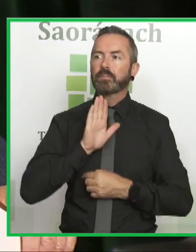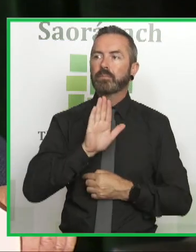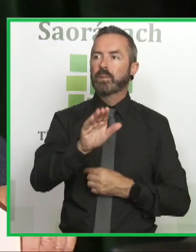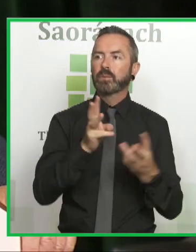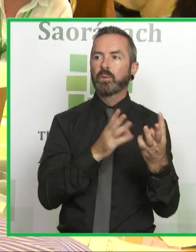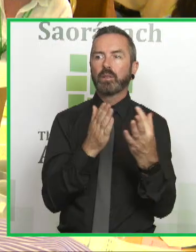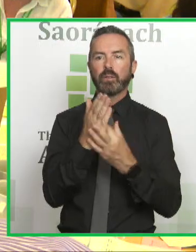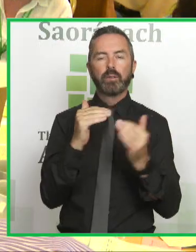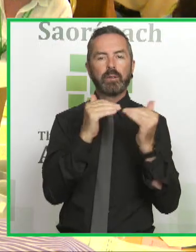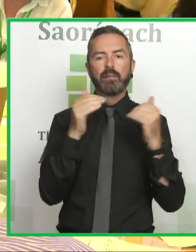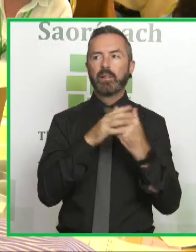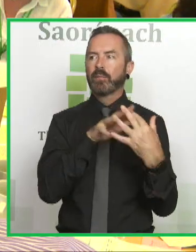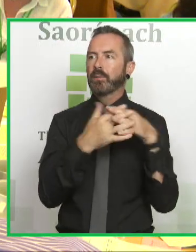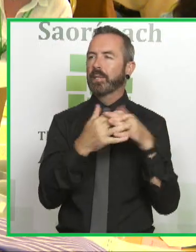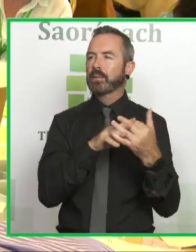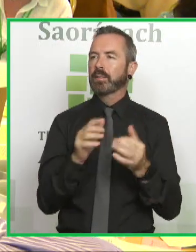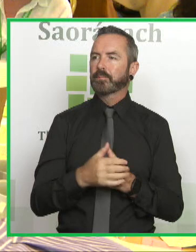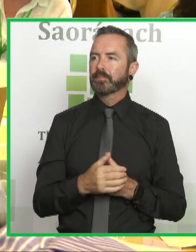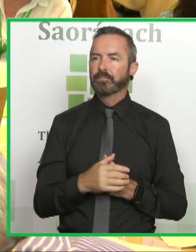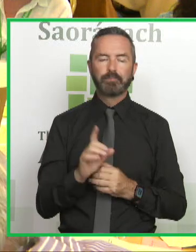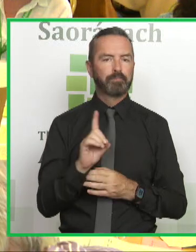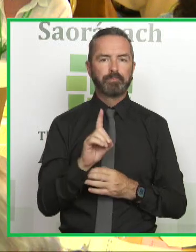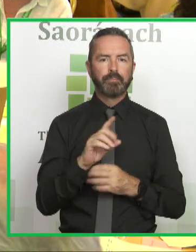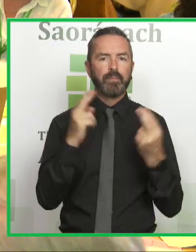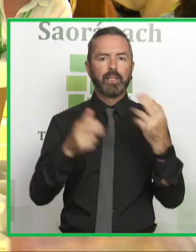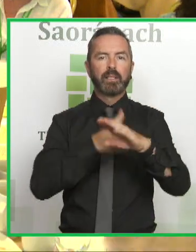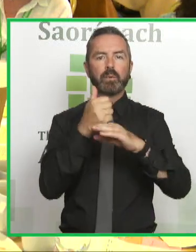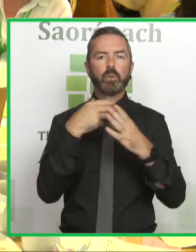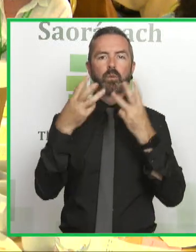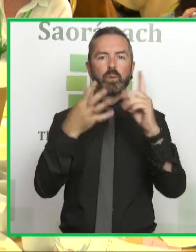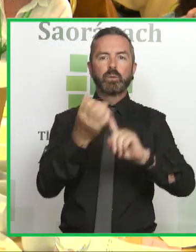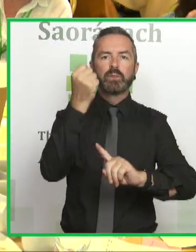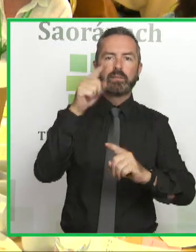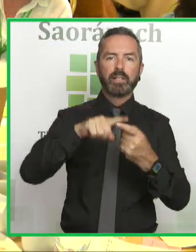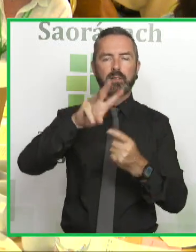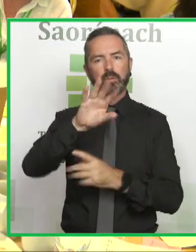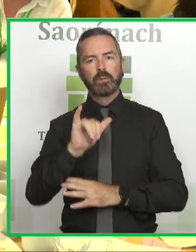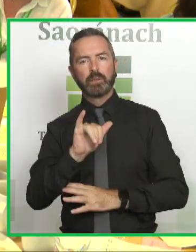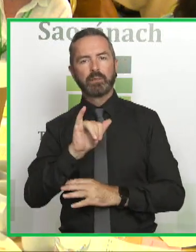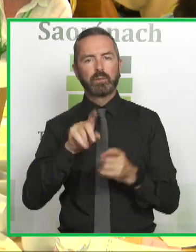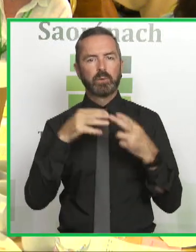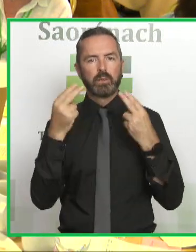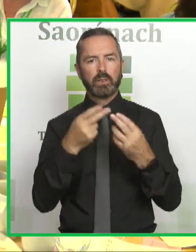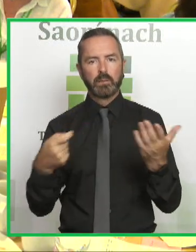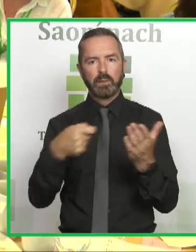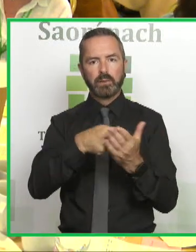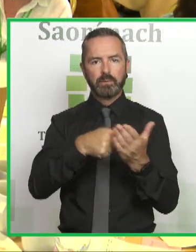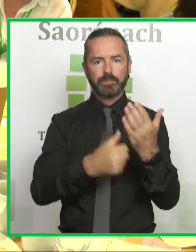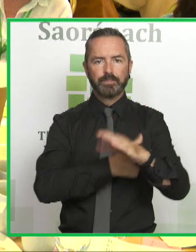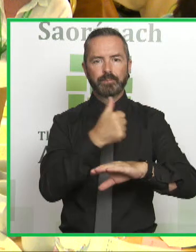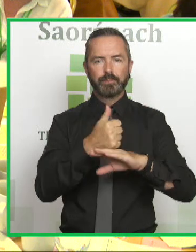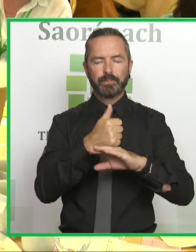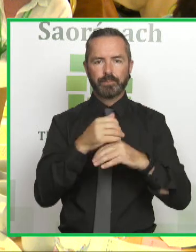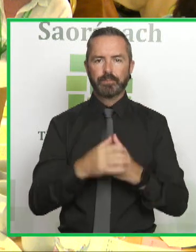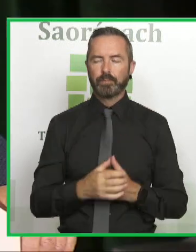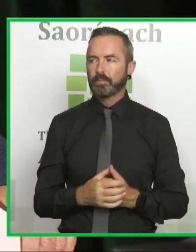through that level of complexity. We have to set out where we want to get to, why we want to get there, what needs to be put in place, what line of flight